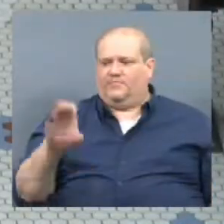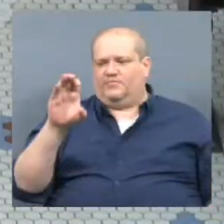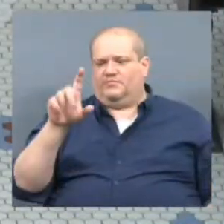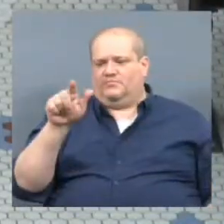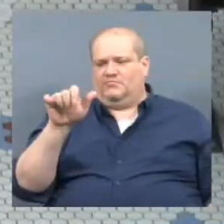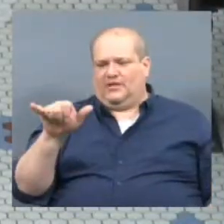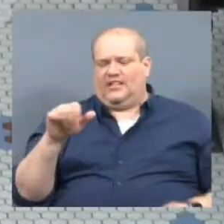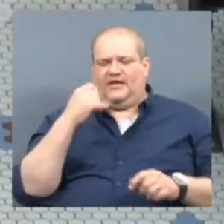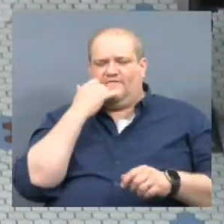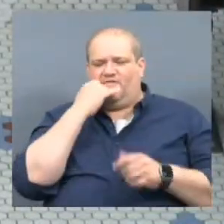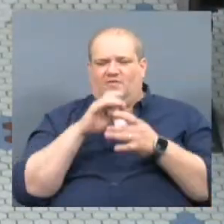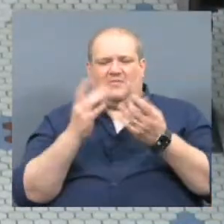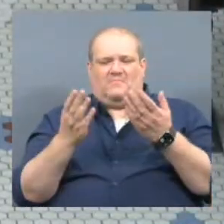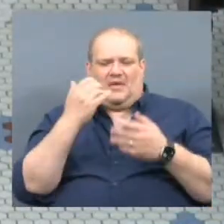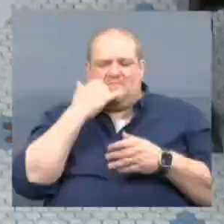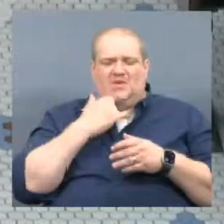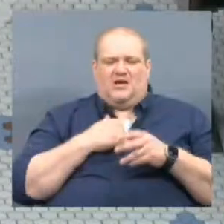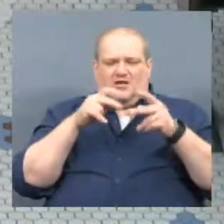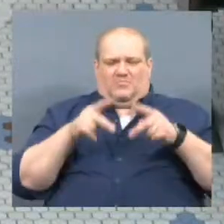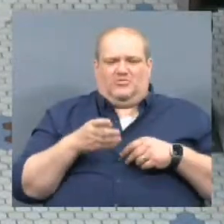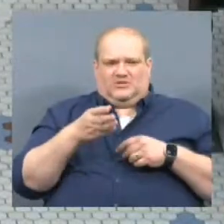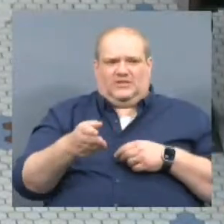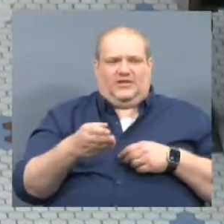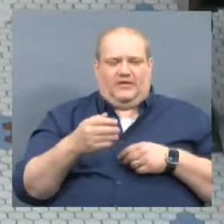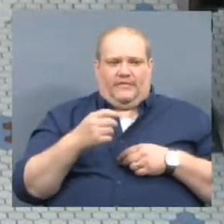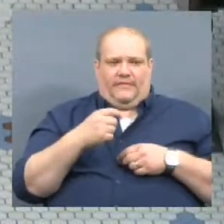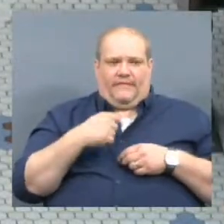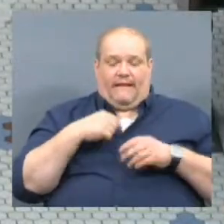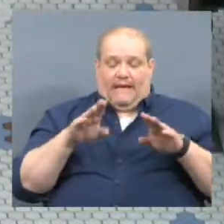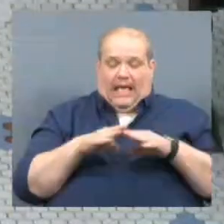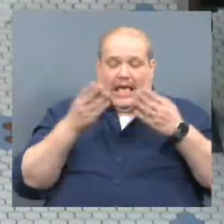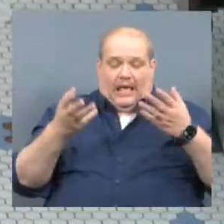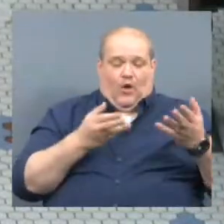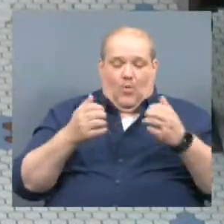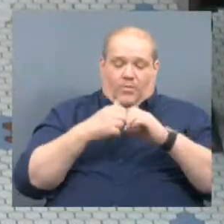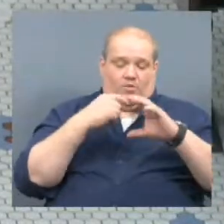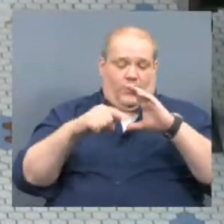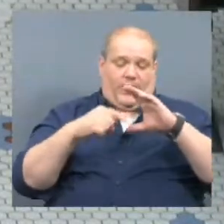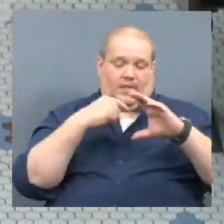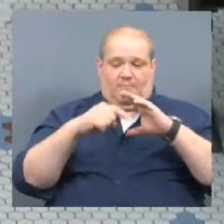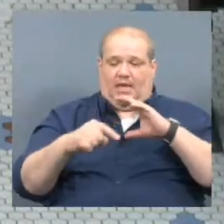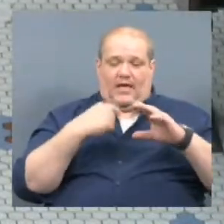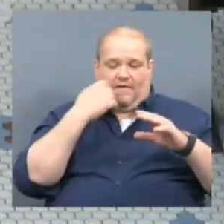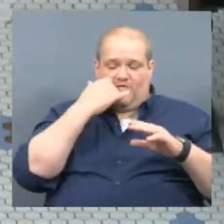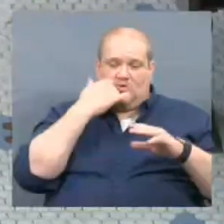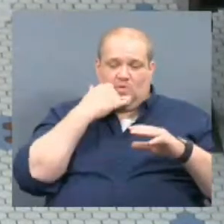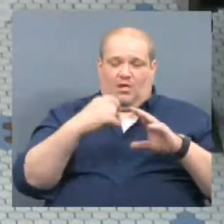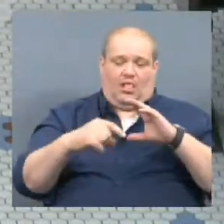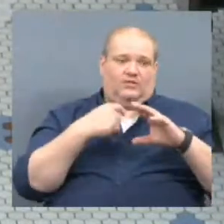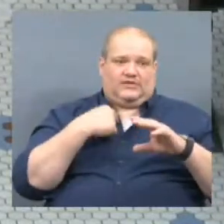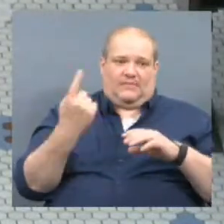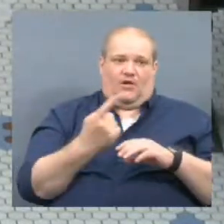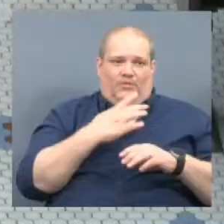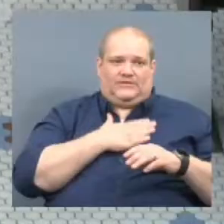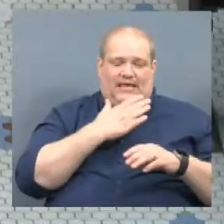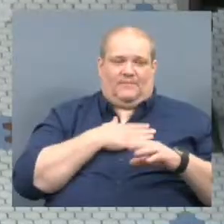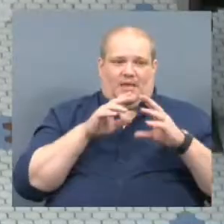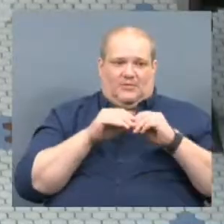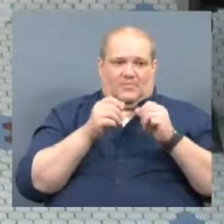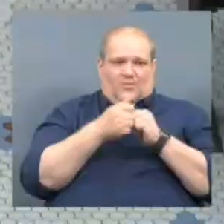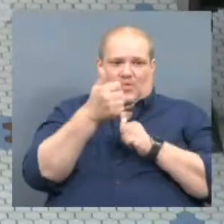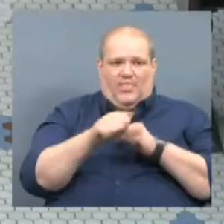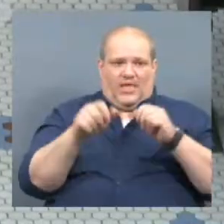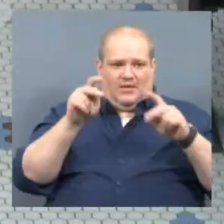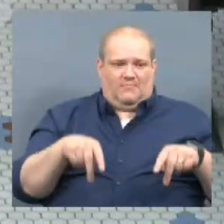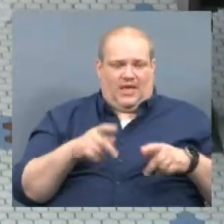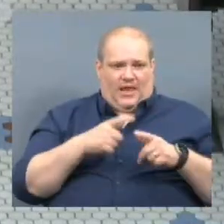phone call. He might have called someone there. I have been open with emails, phone calls. I've always been happy to meet with anyone.